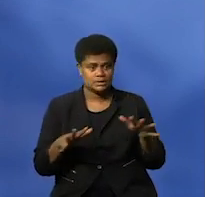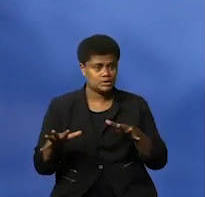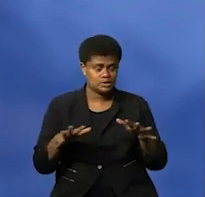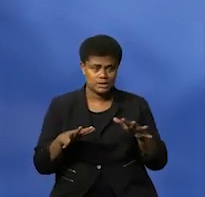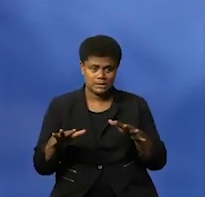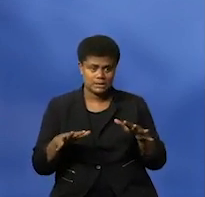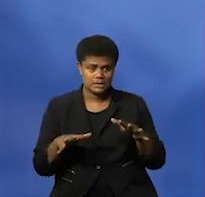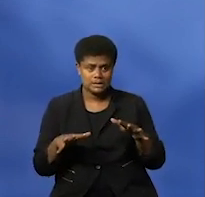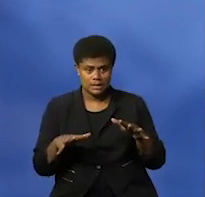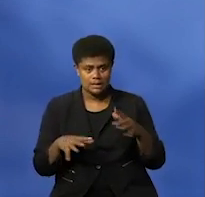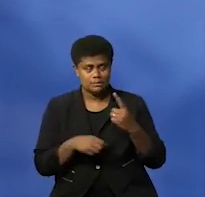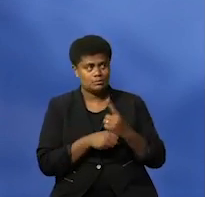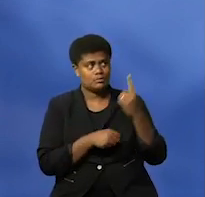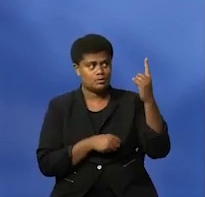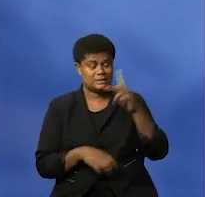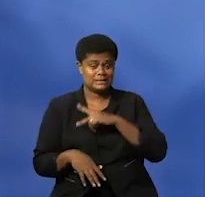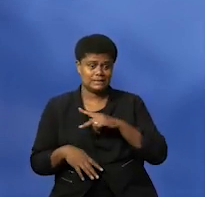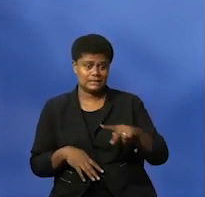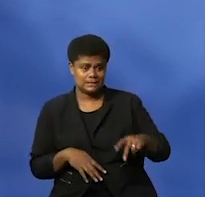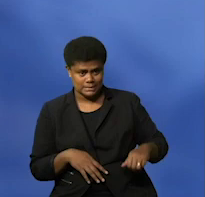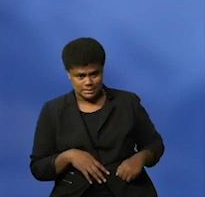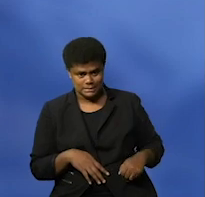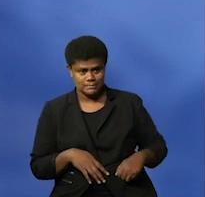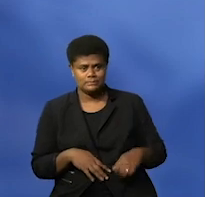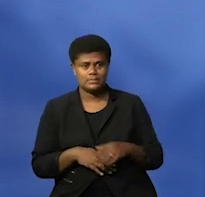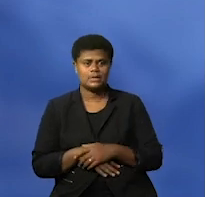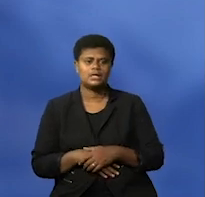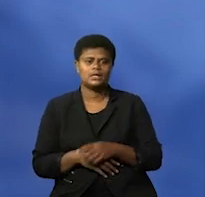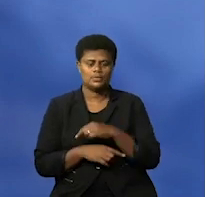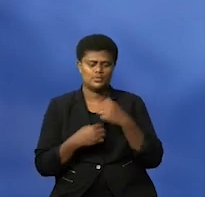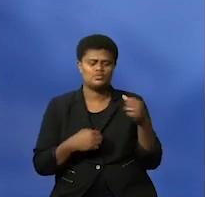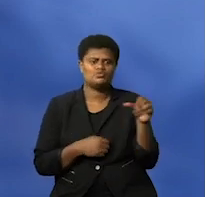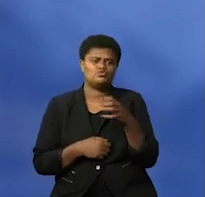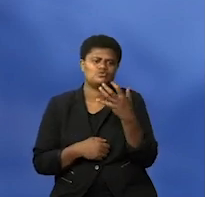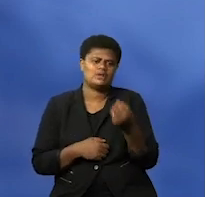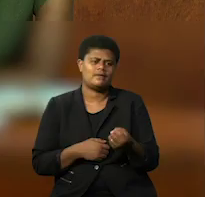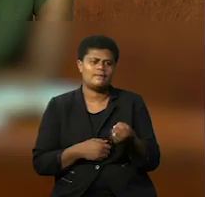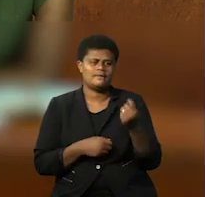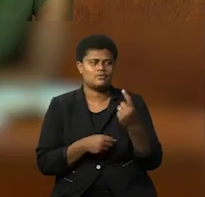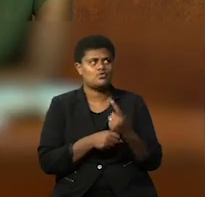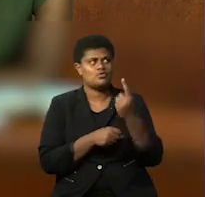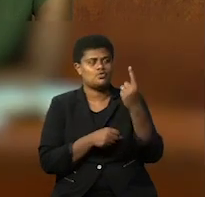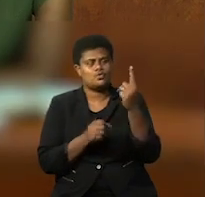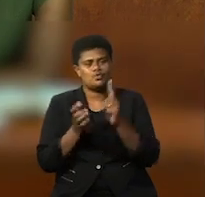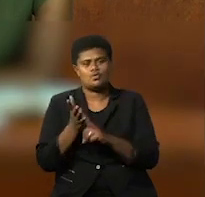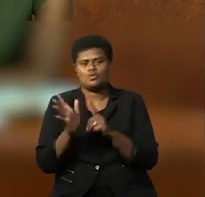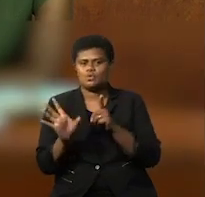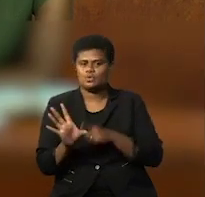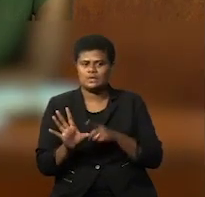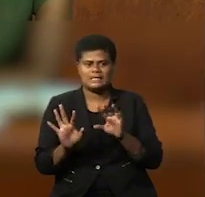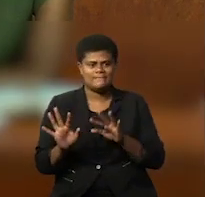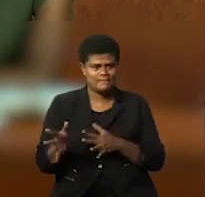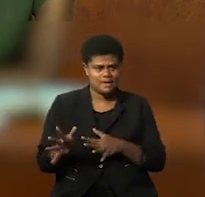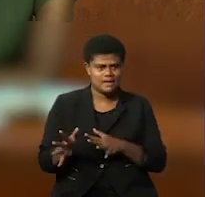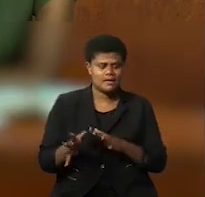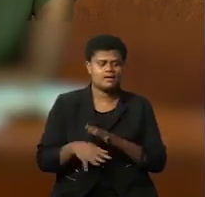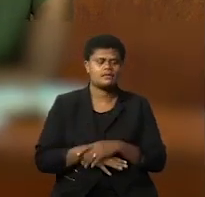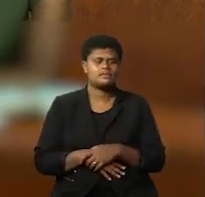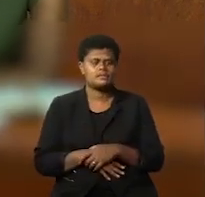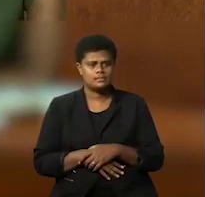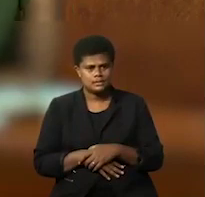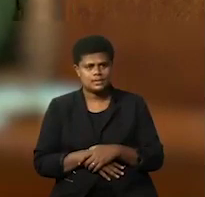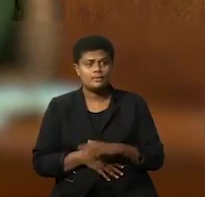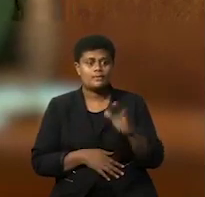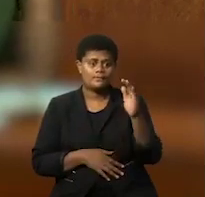God acceptably with reverence and godly fear. And so here we find that